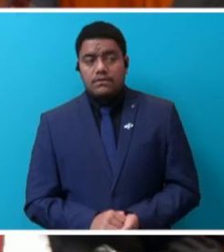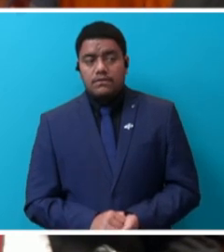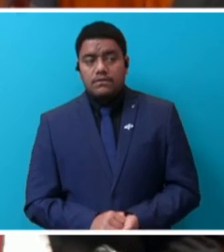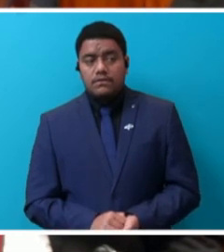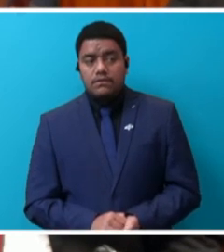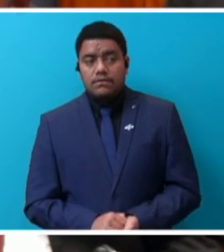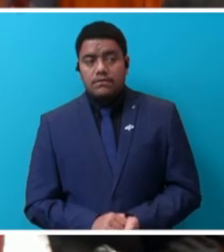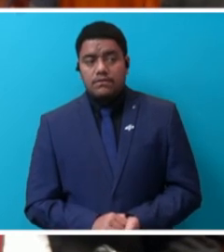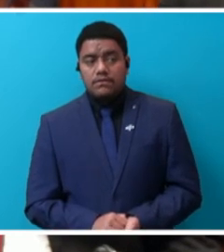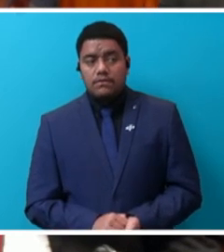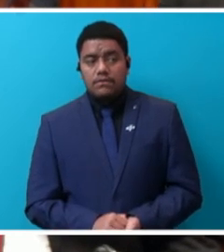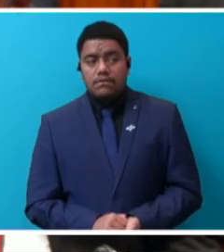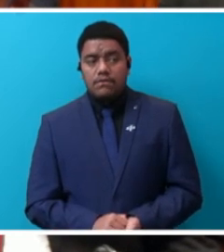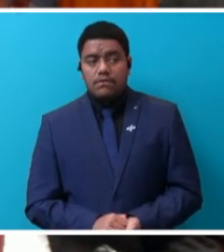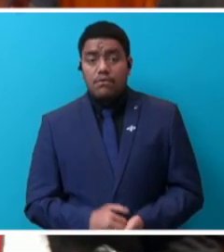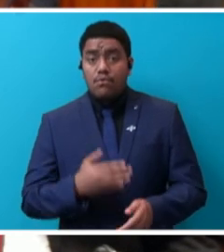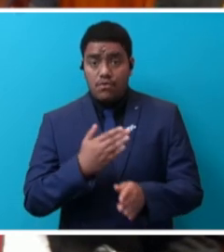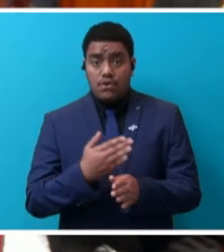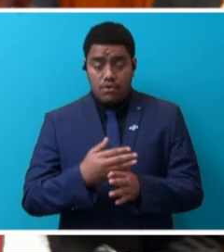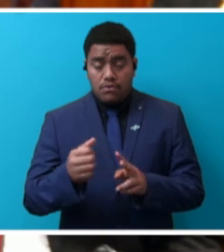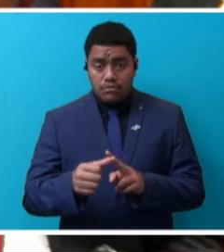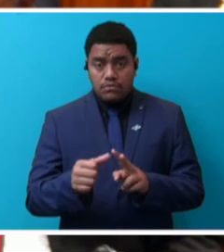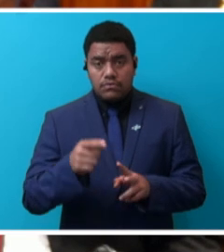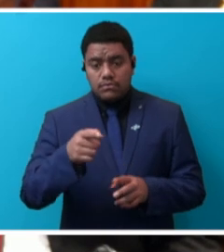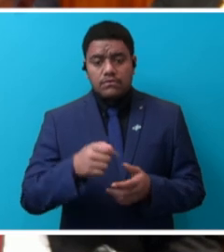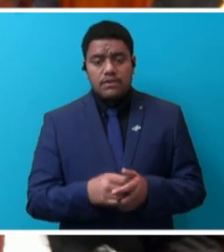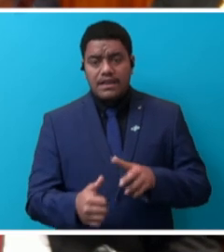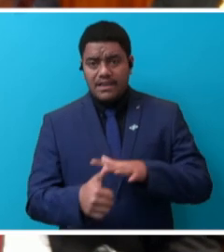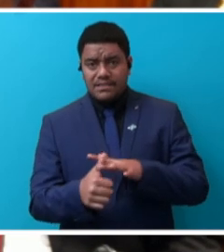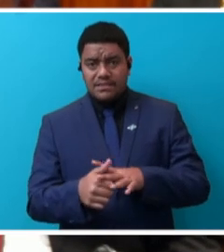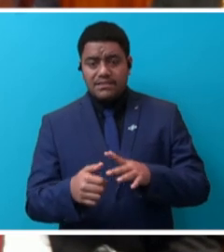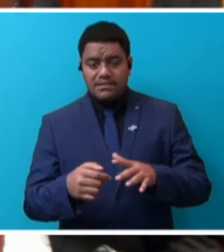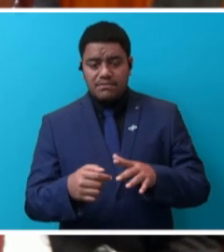work being carried out on to improve access into the city